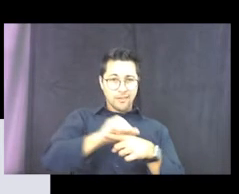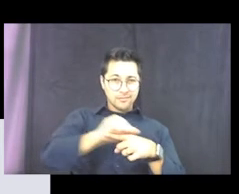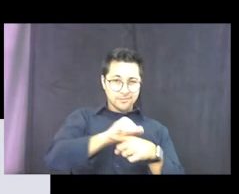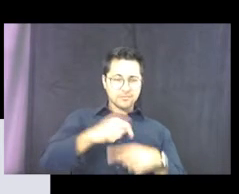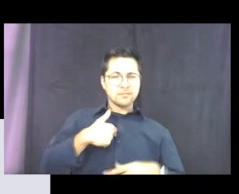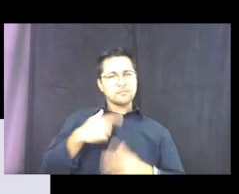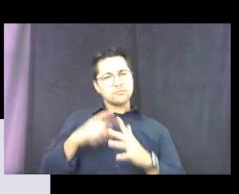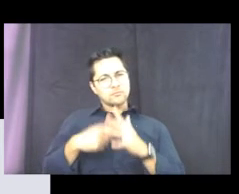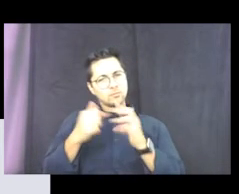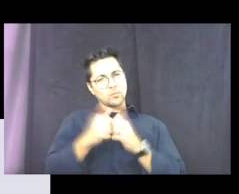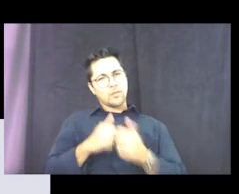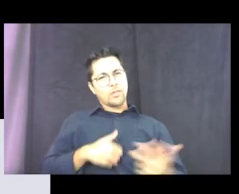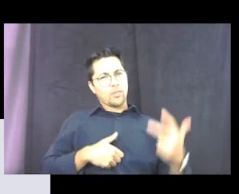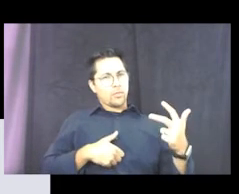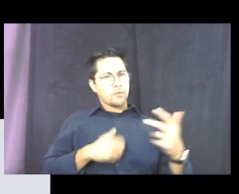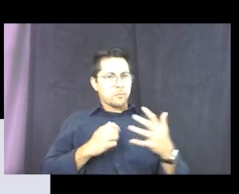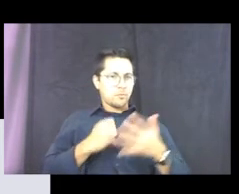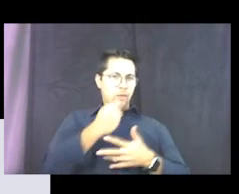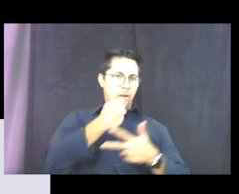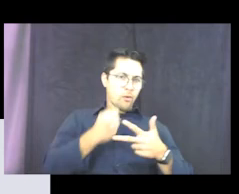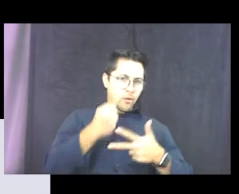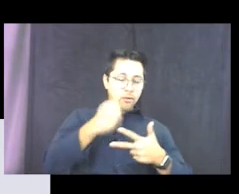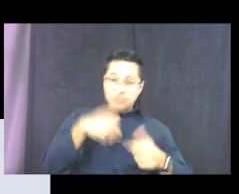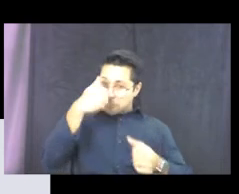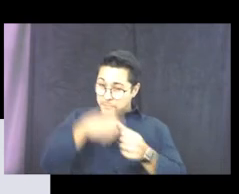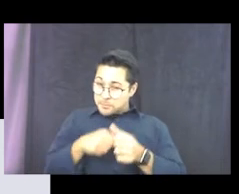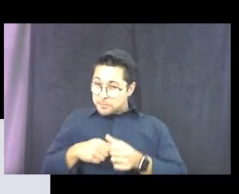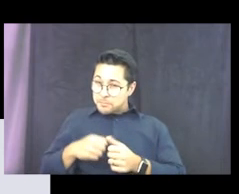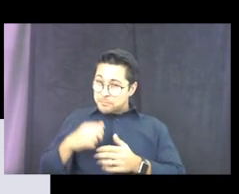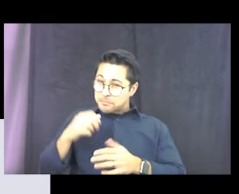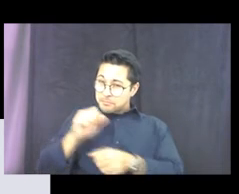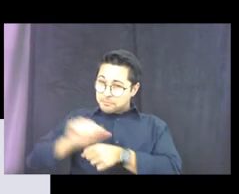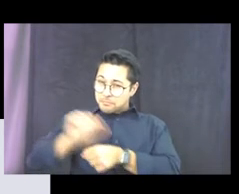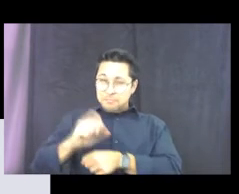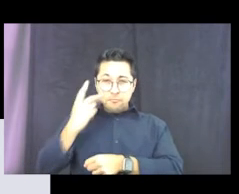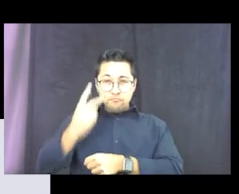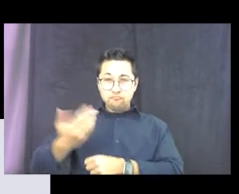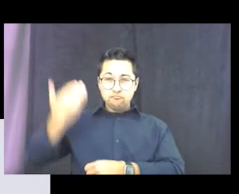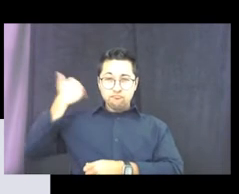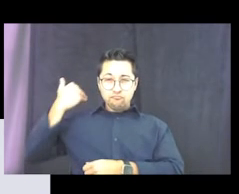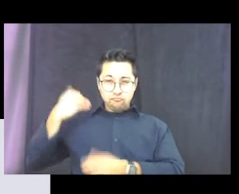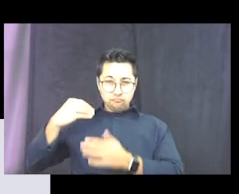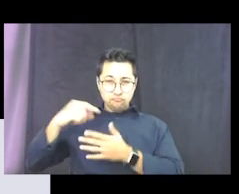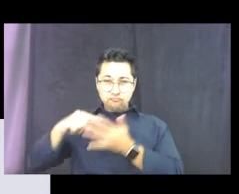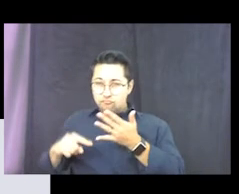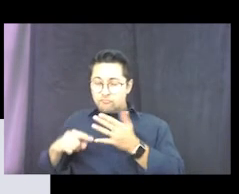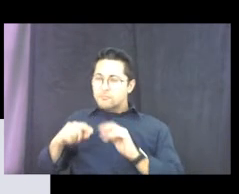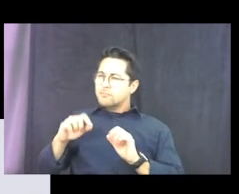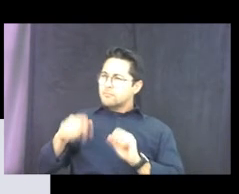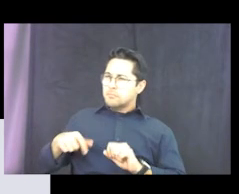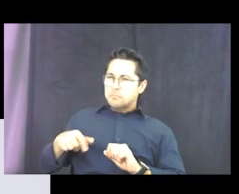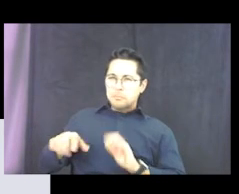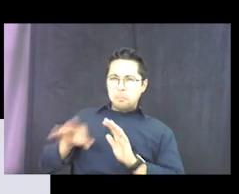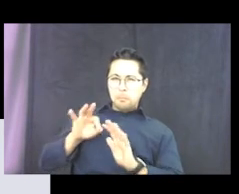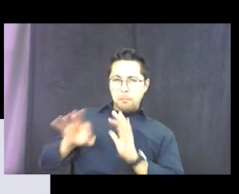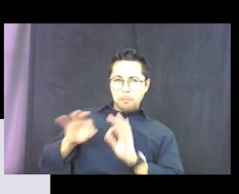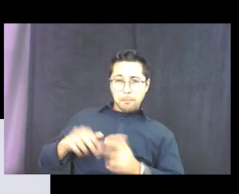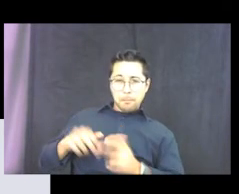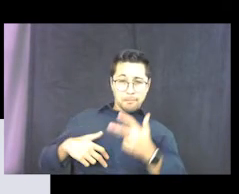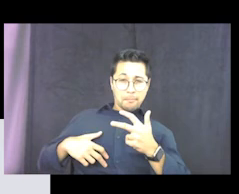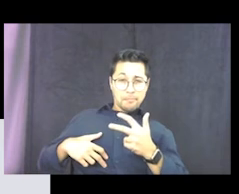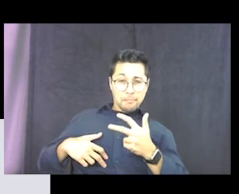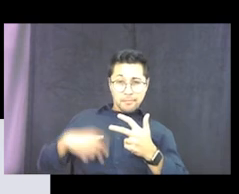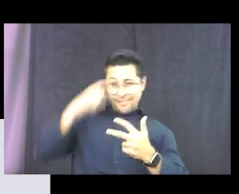start with 3. Remember all those tasks we saw a couple slides back? Can we find 3 with